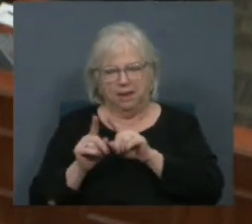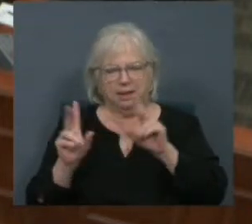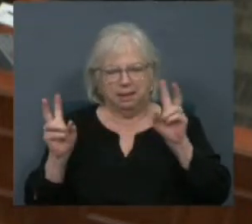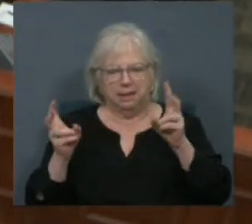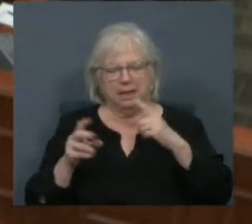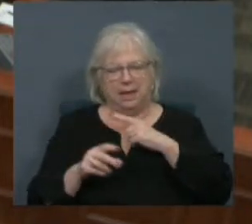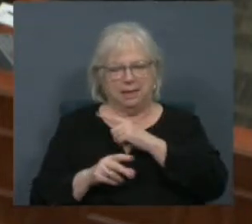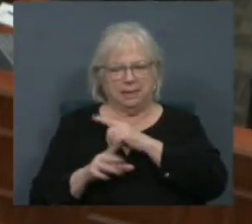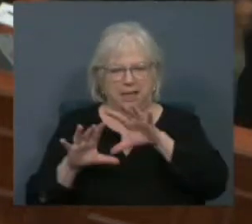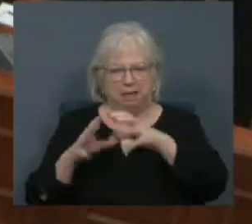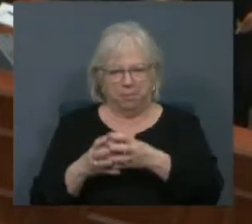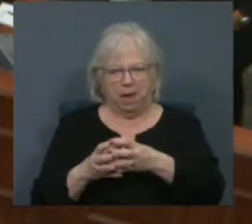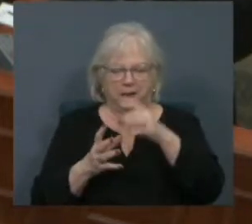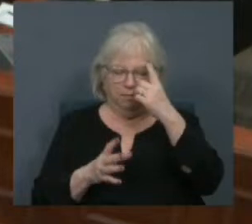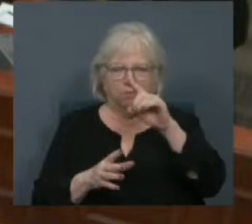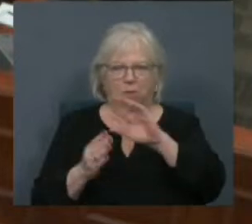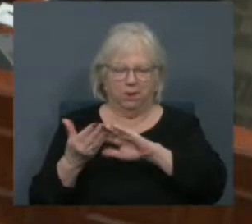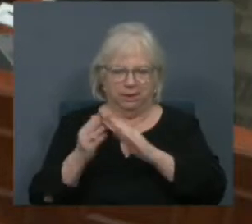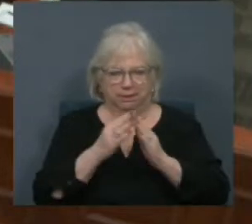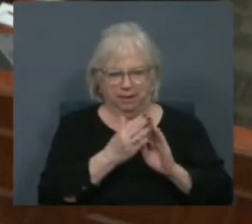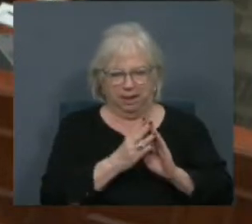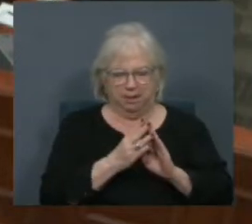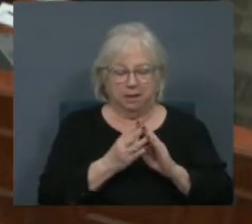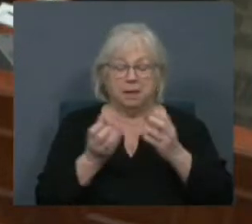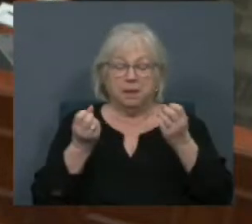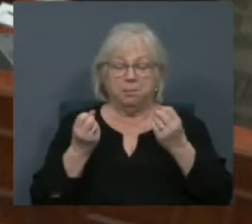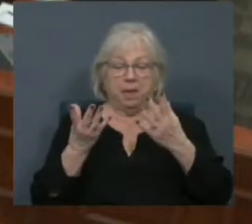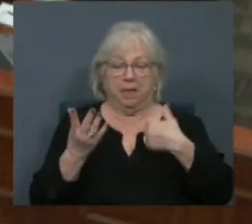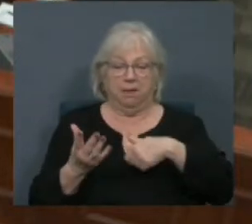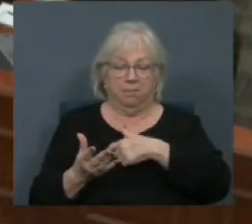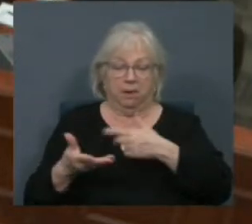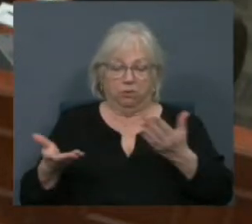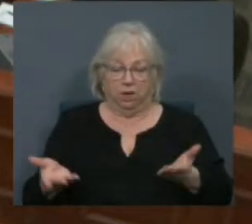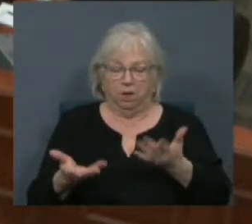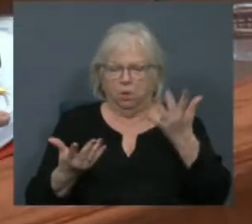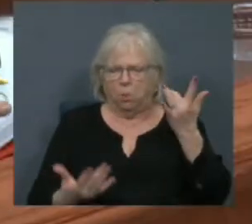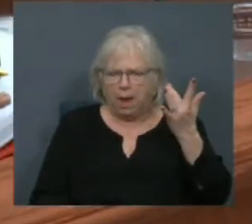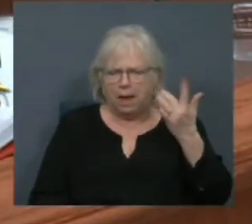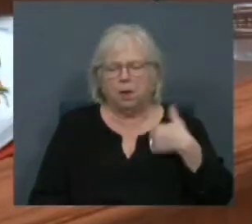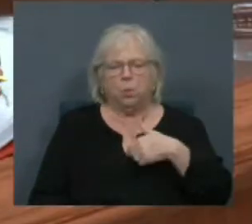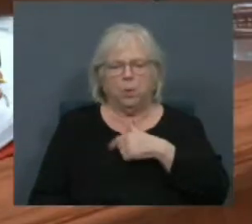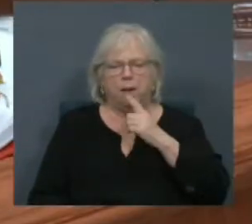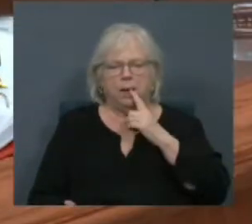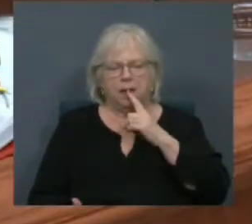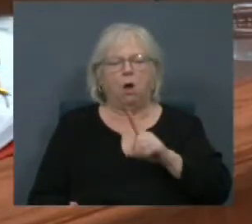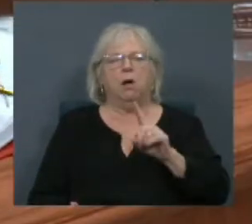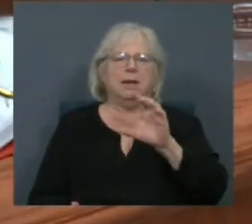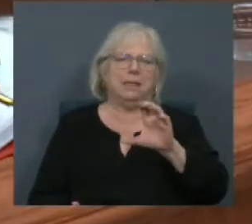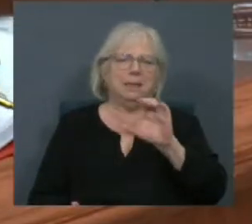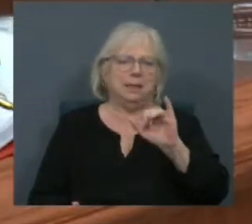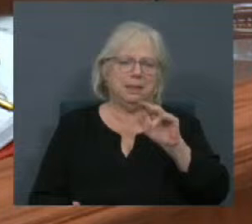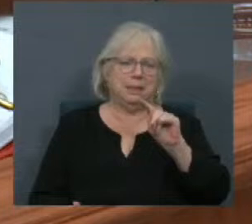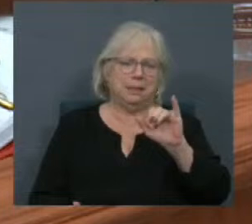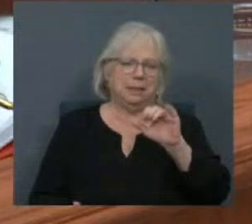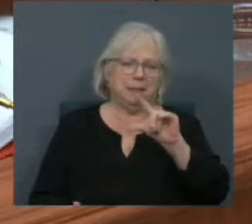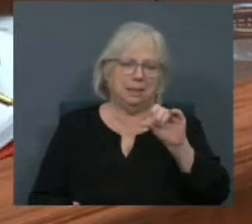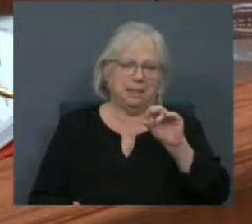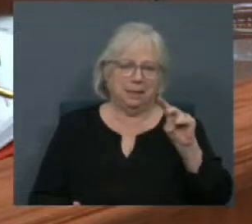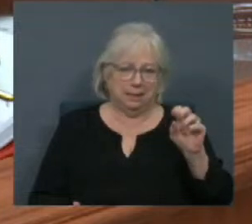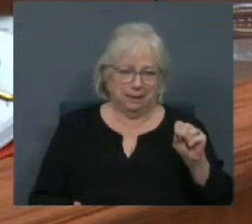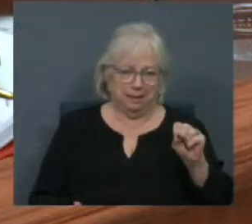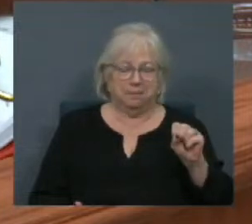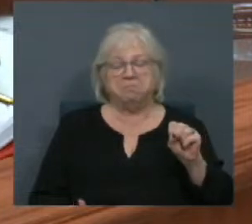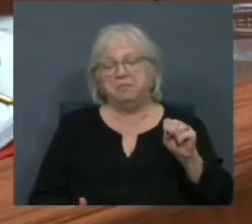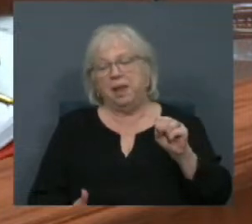city. Many of us are here because we are citizens of the city, and others are here because they are interested